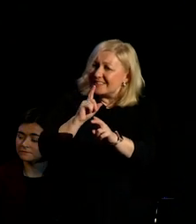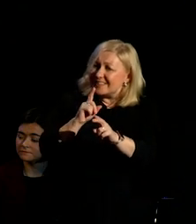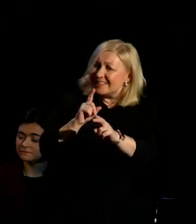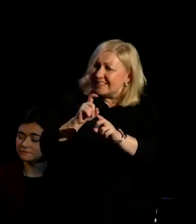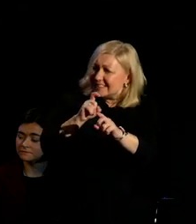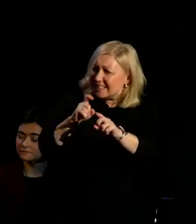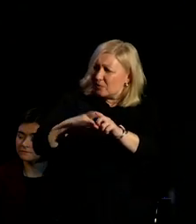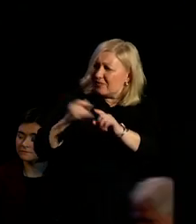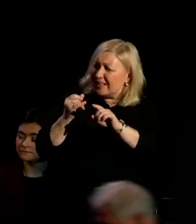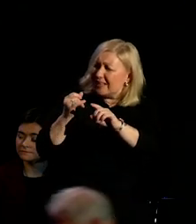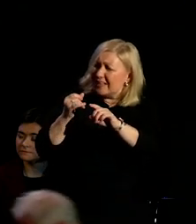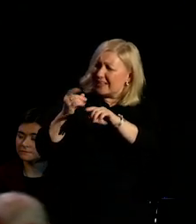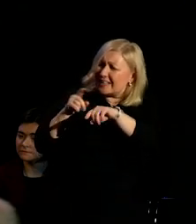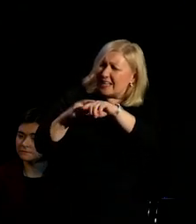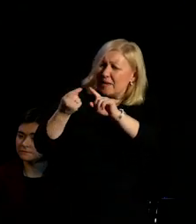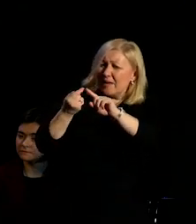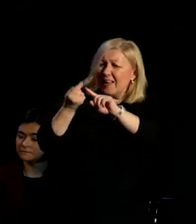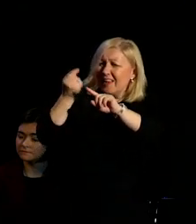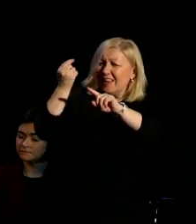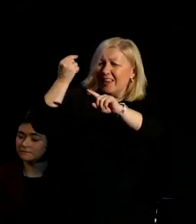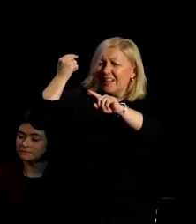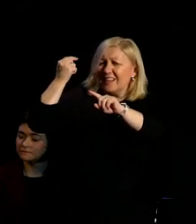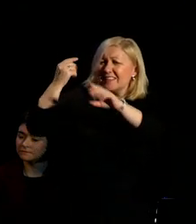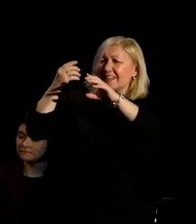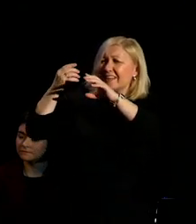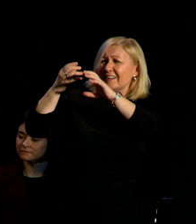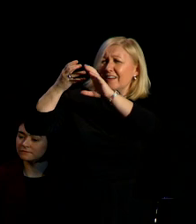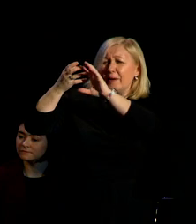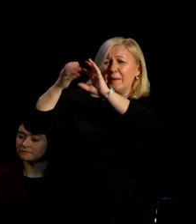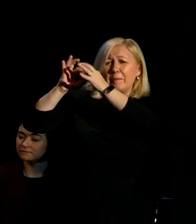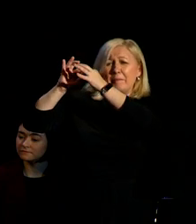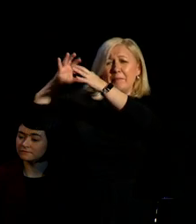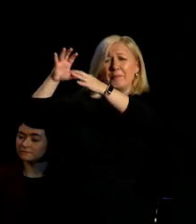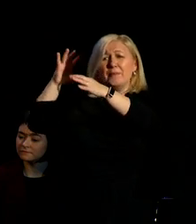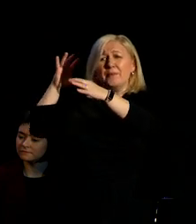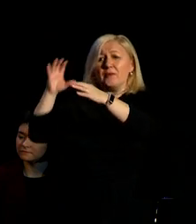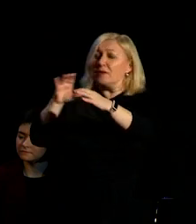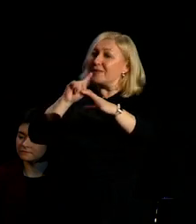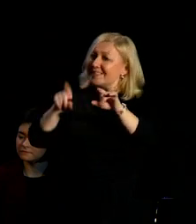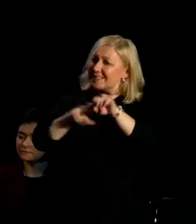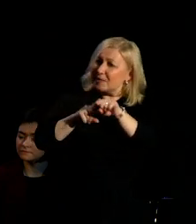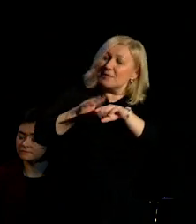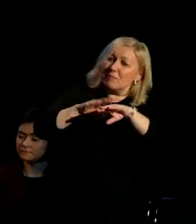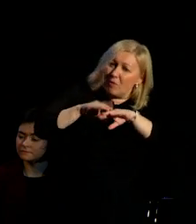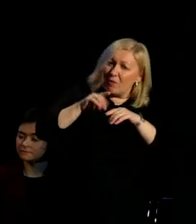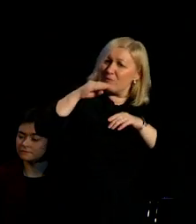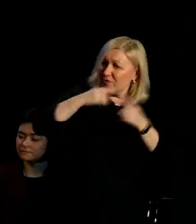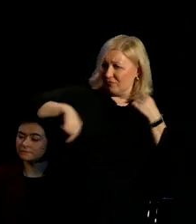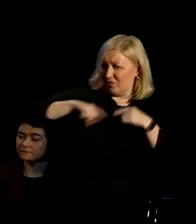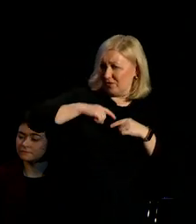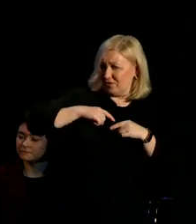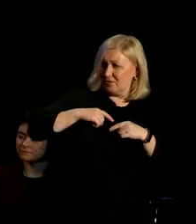history, it becomes even more important that we understand our obligation, the obligation that it is